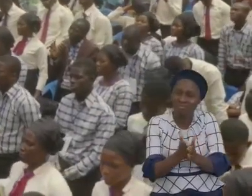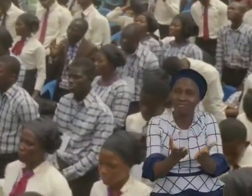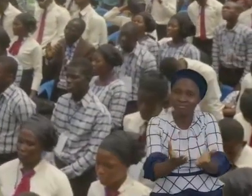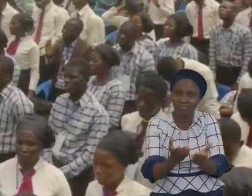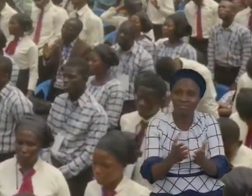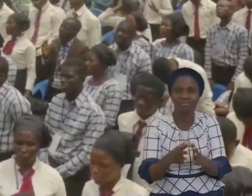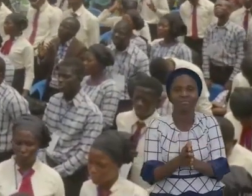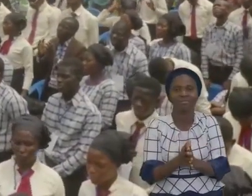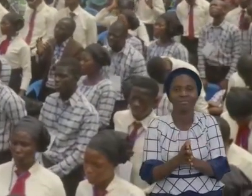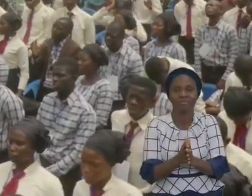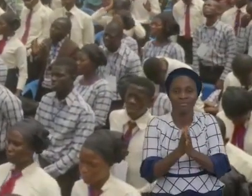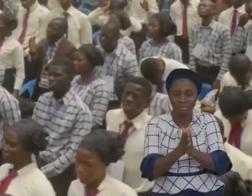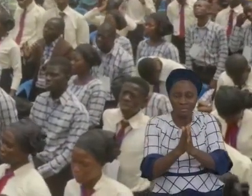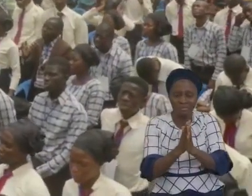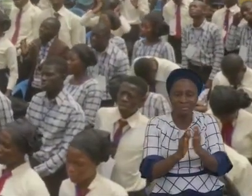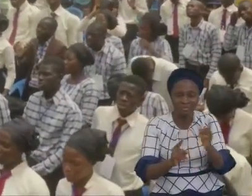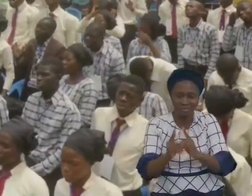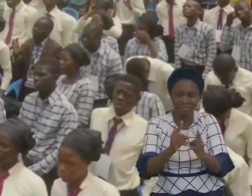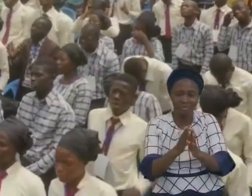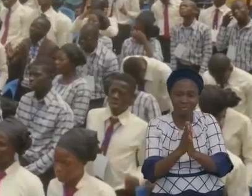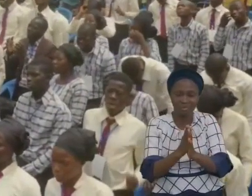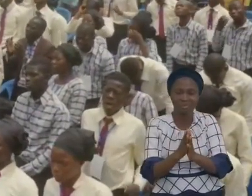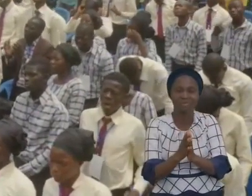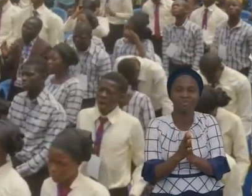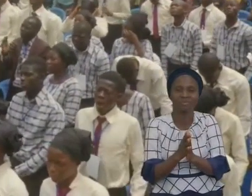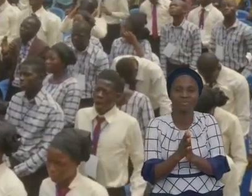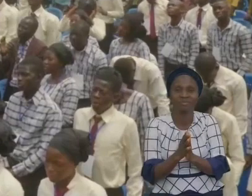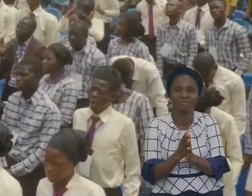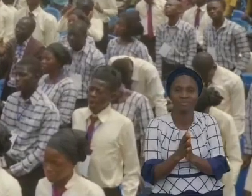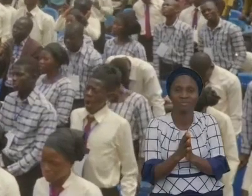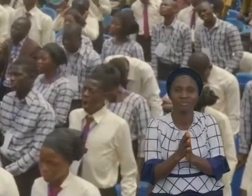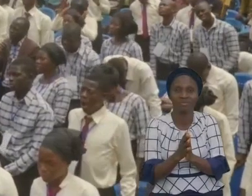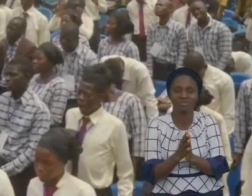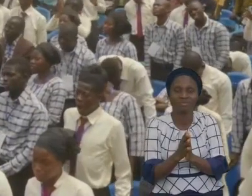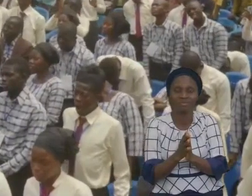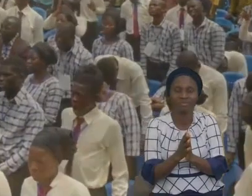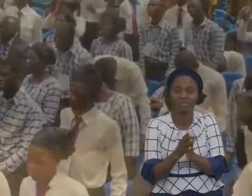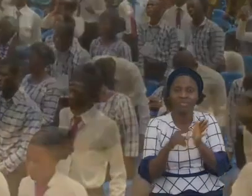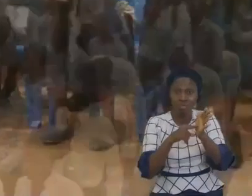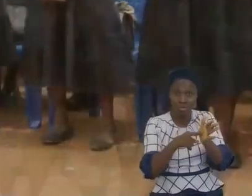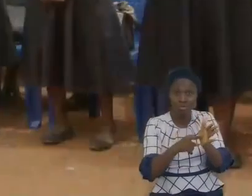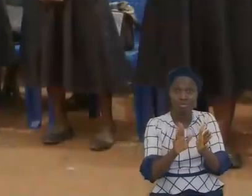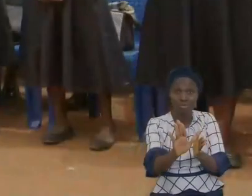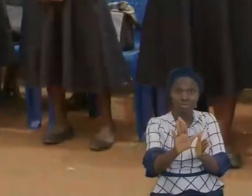Show your desire, your decision to the Lord.